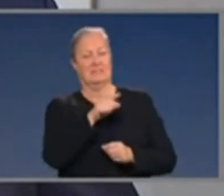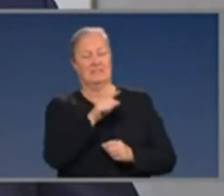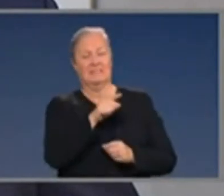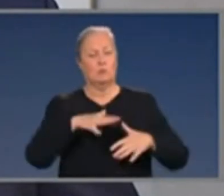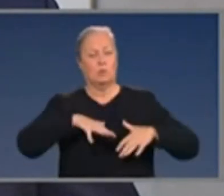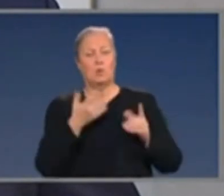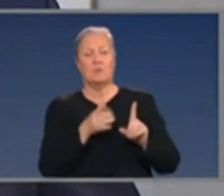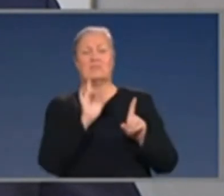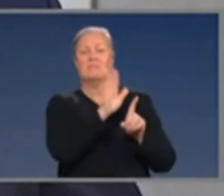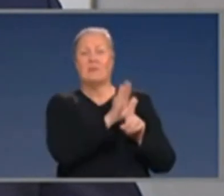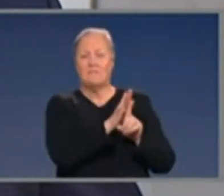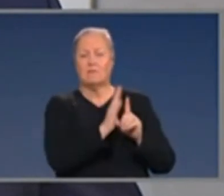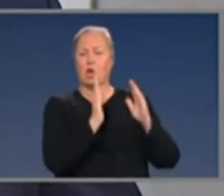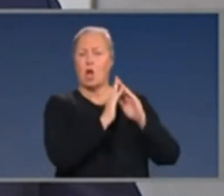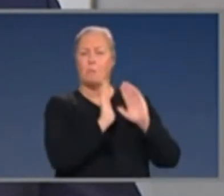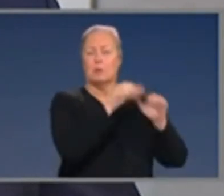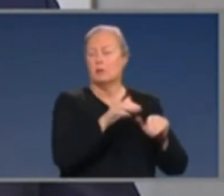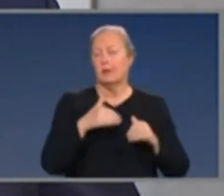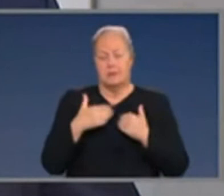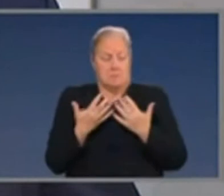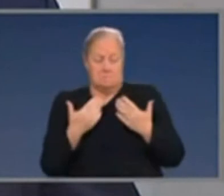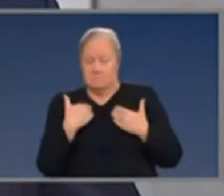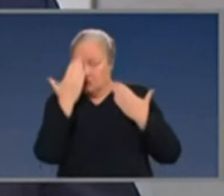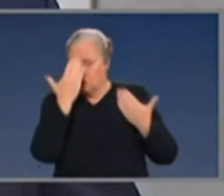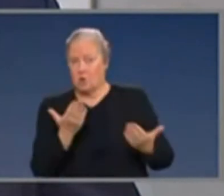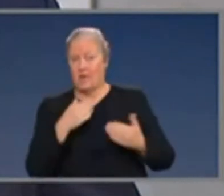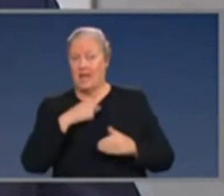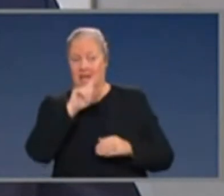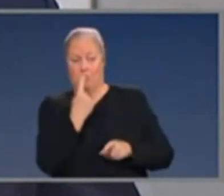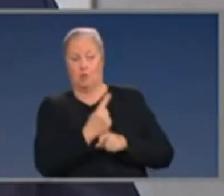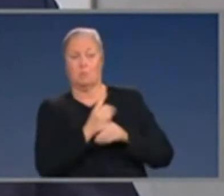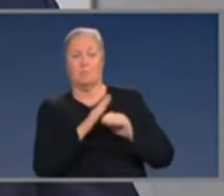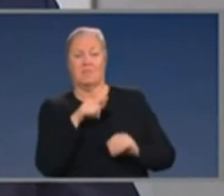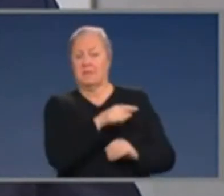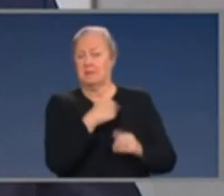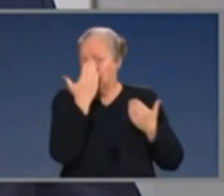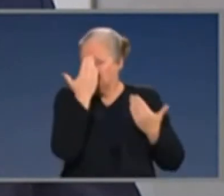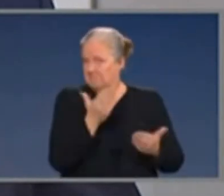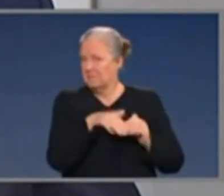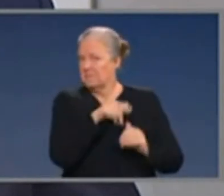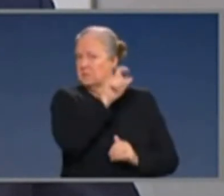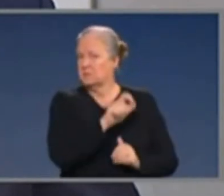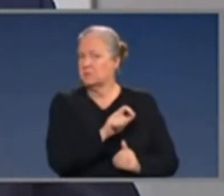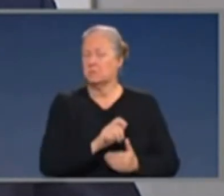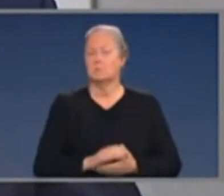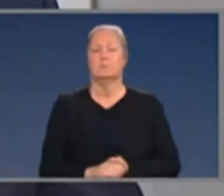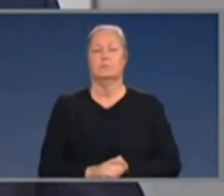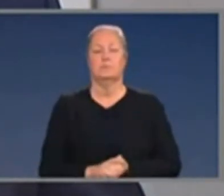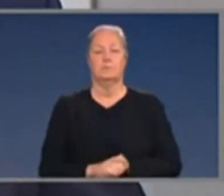to self-isolate, I understand. I'm not aware of the circumstances of that, so I can't really comment on it. So,